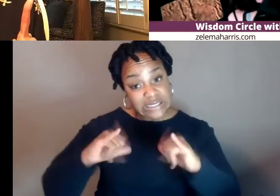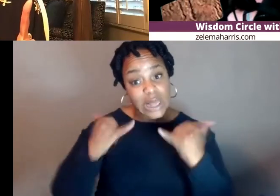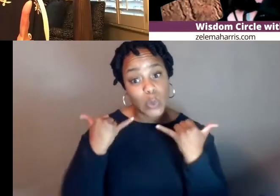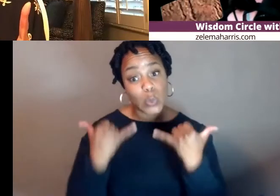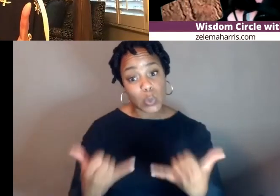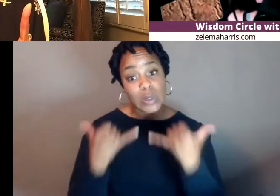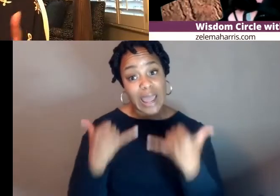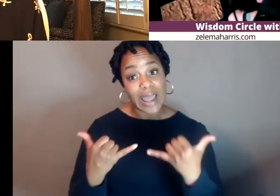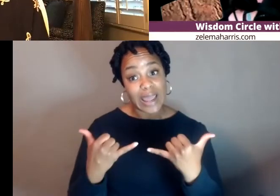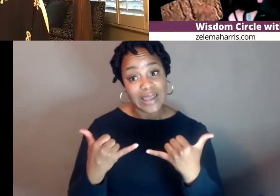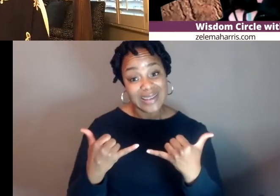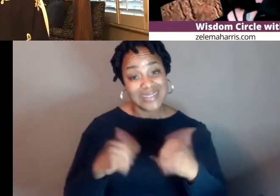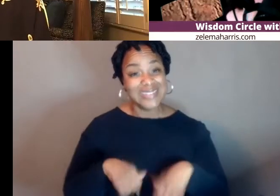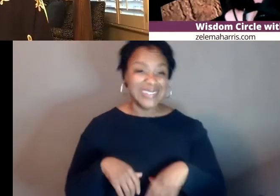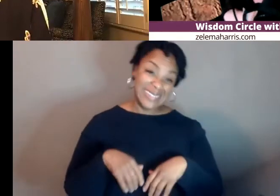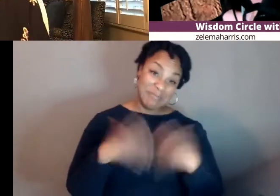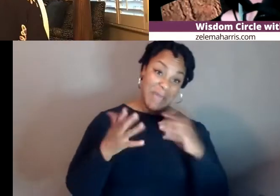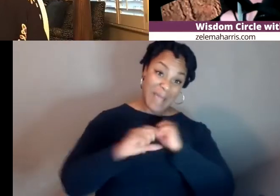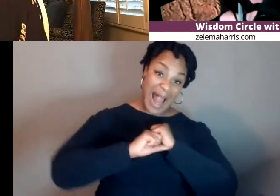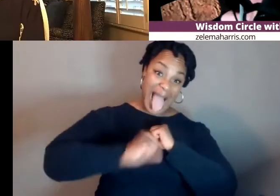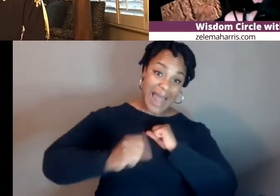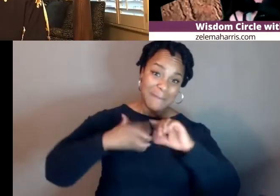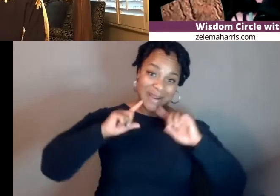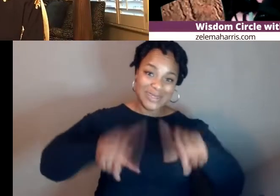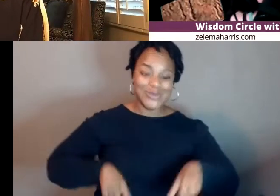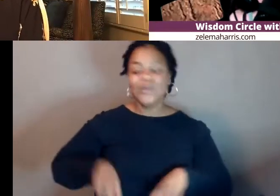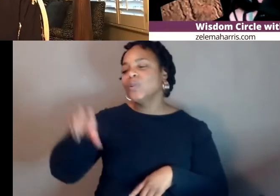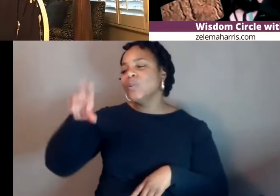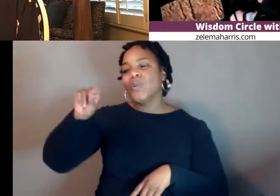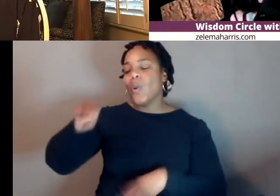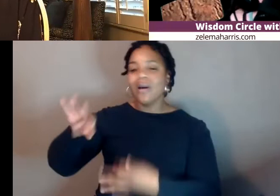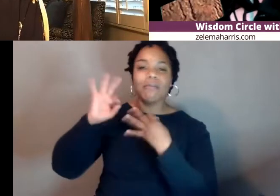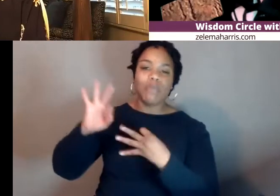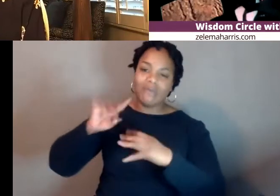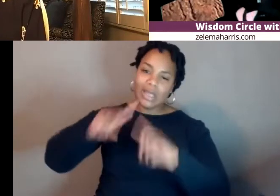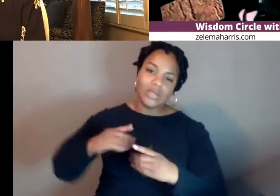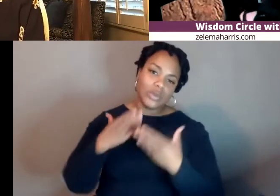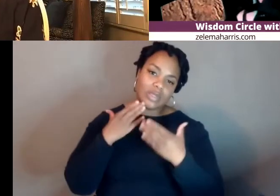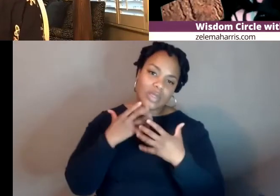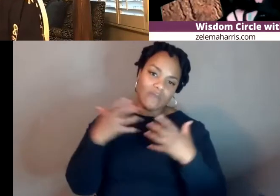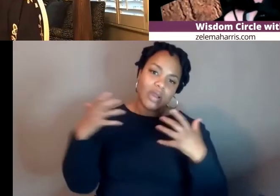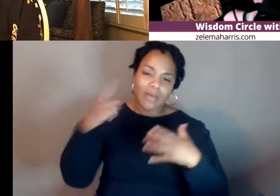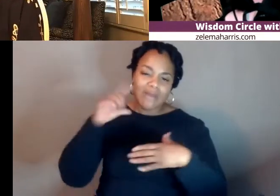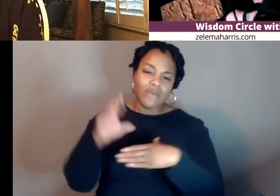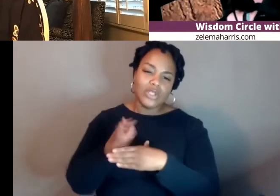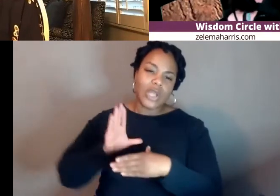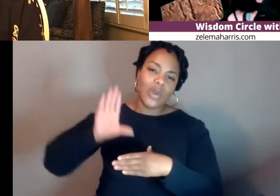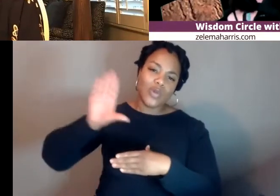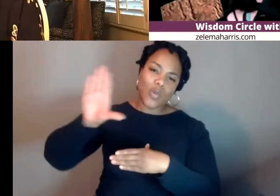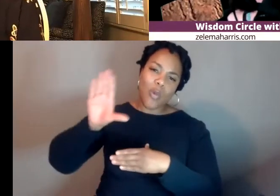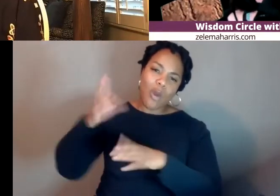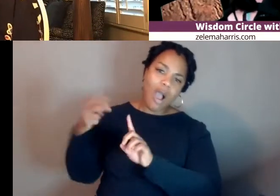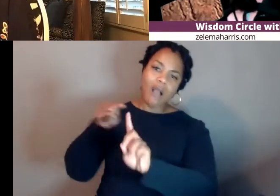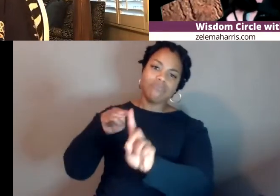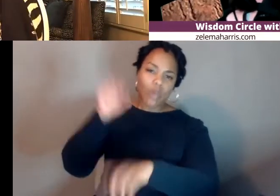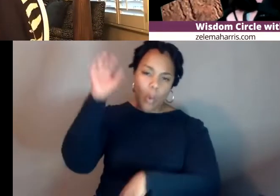been too long. No, that's perfect. Thank you very much for sharing your perspective with us.